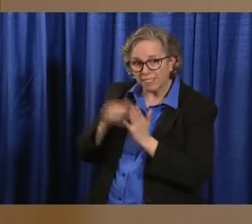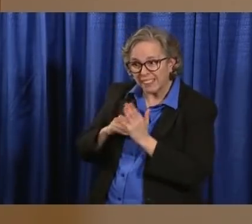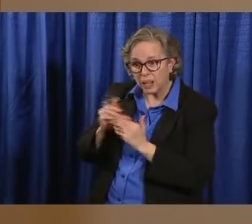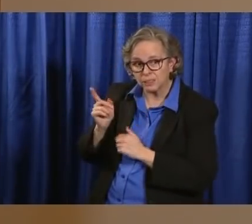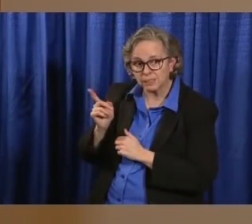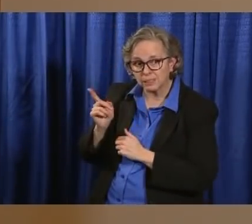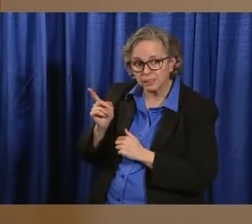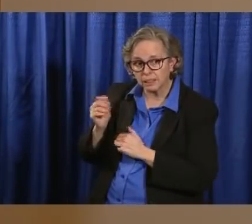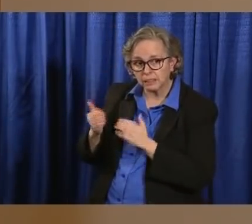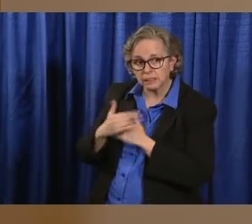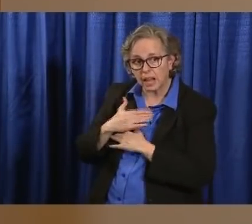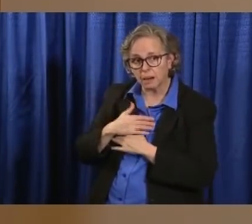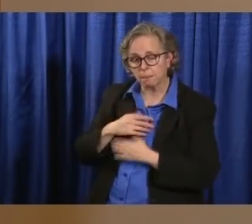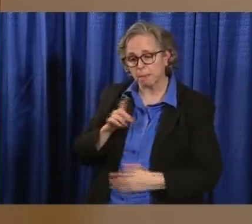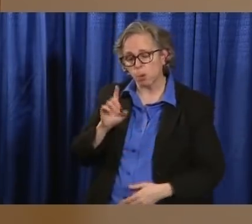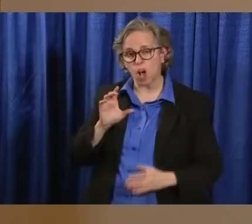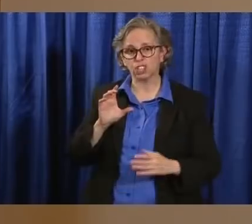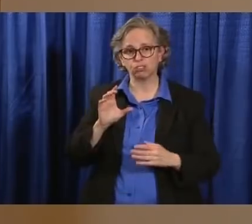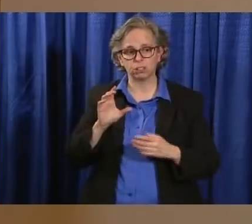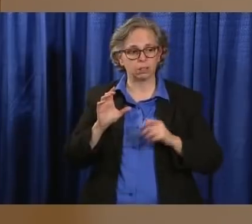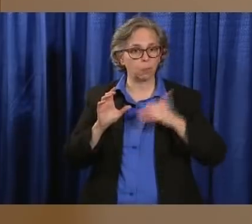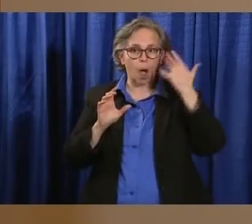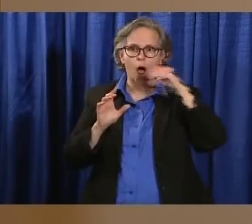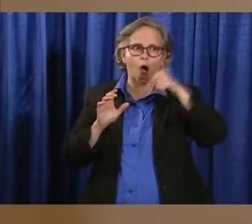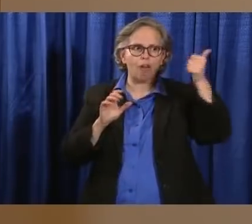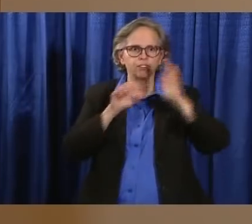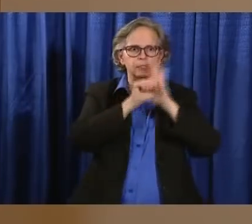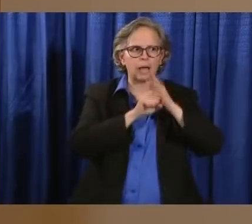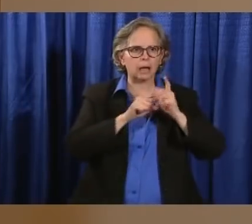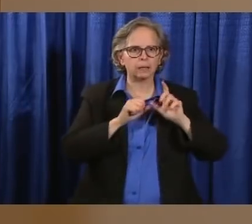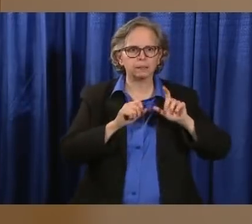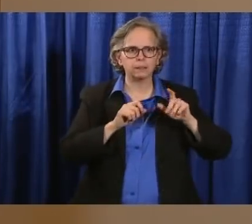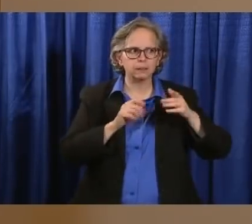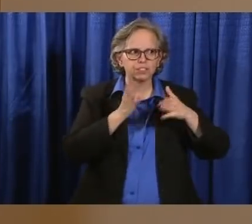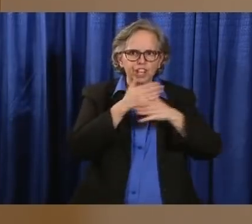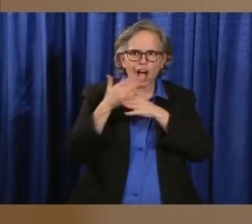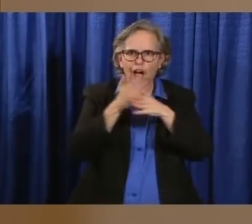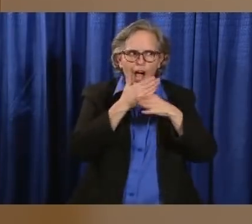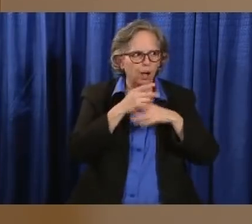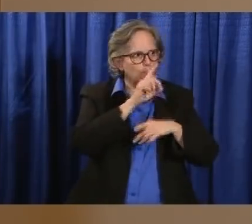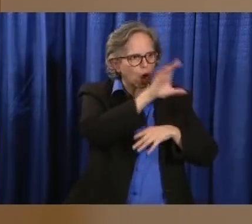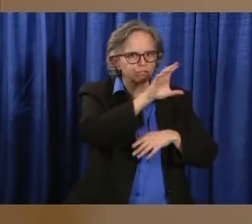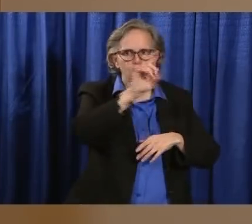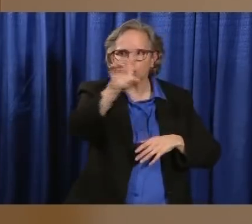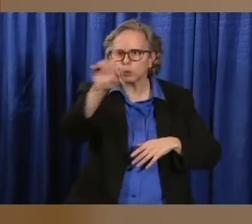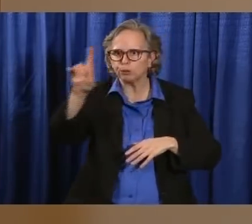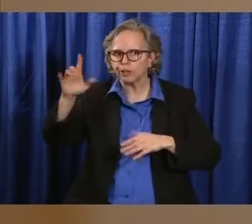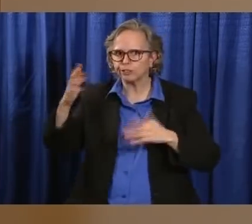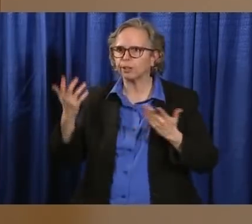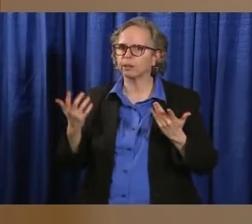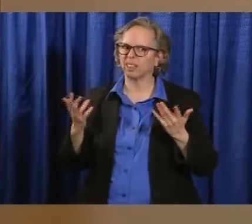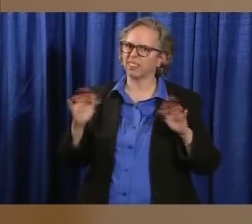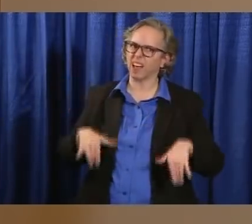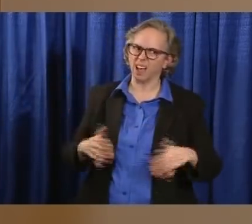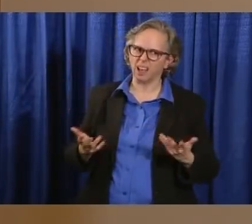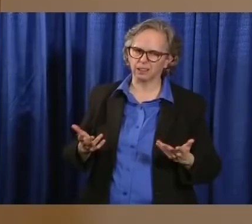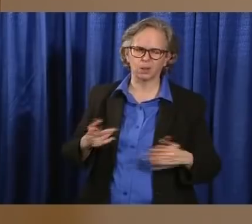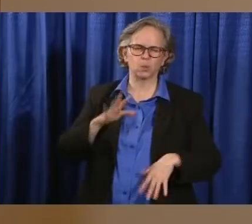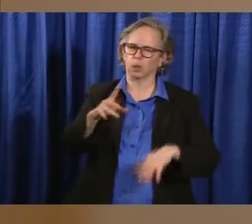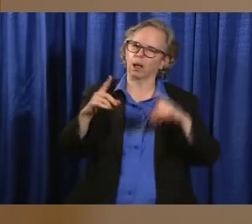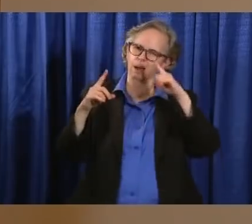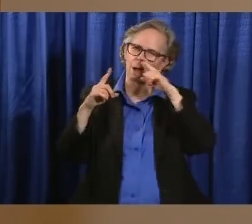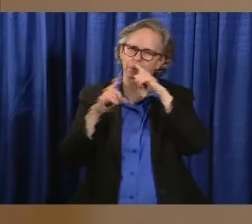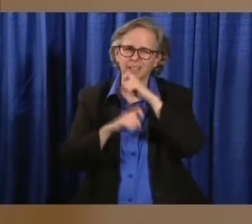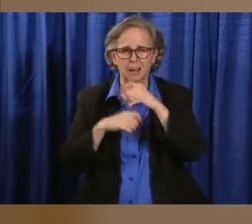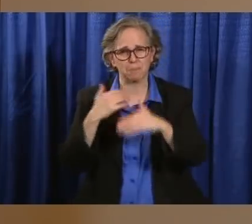get 100 because they've had to divide scarce resources across many states. So it's very complicated, but